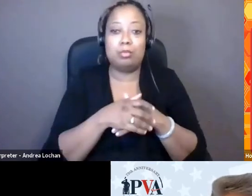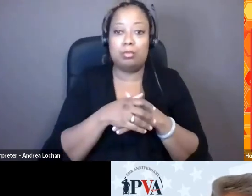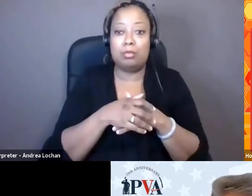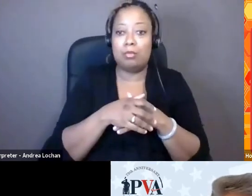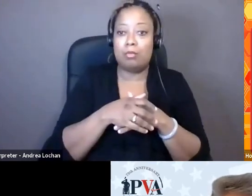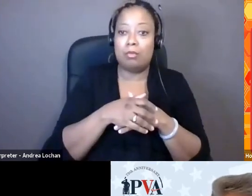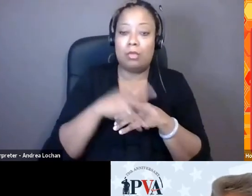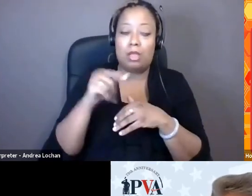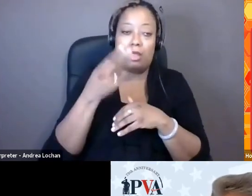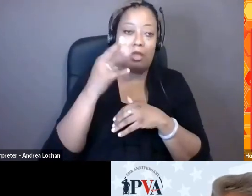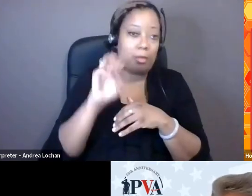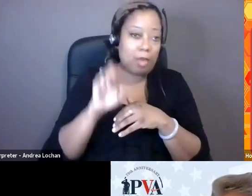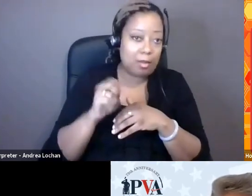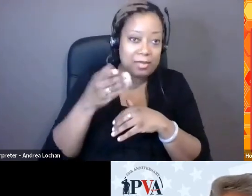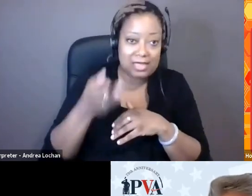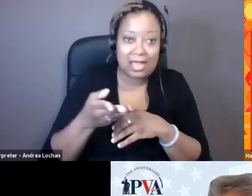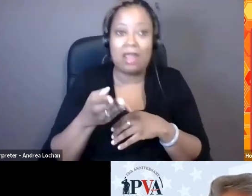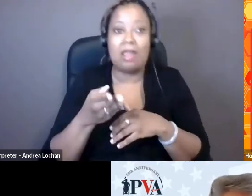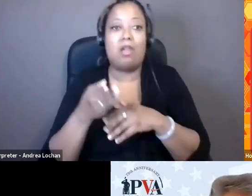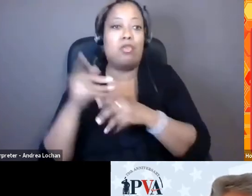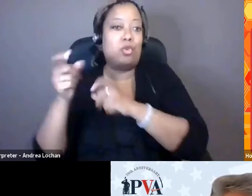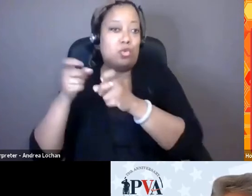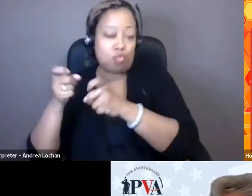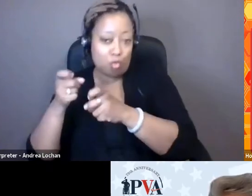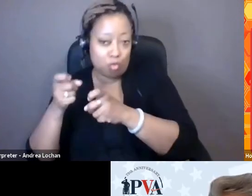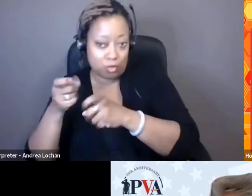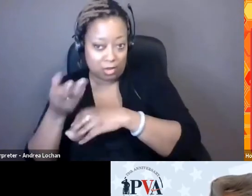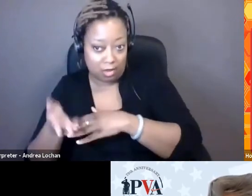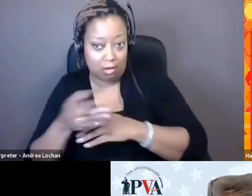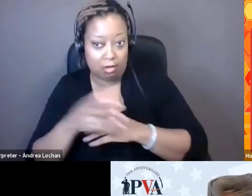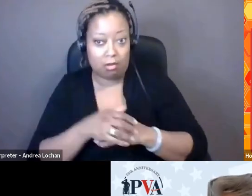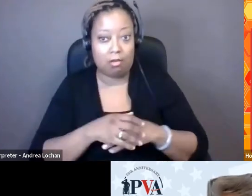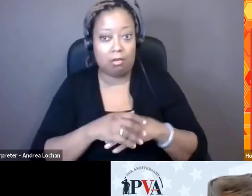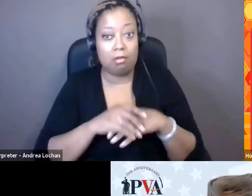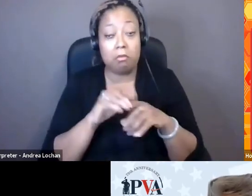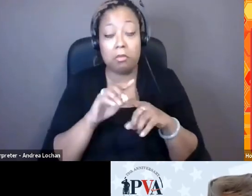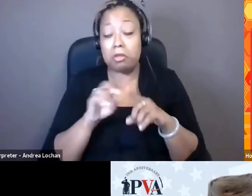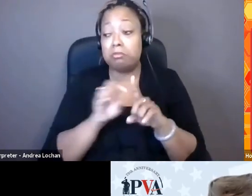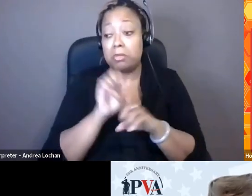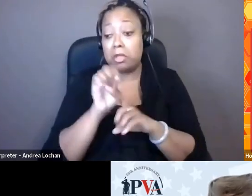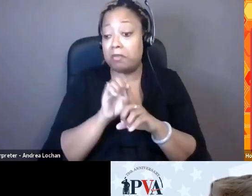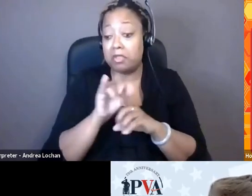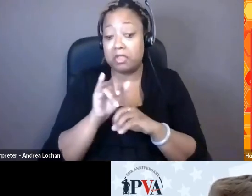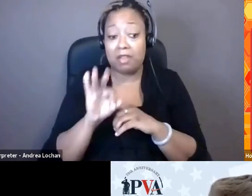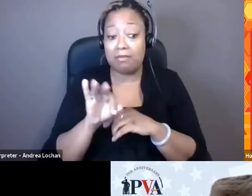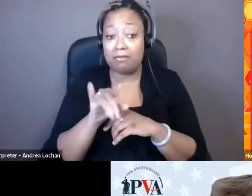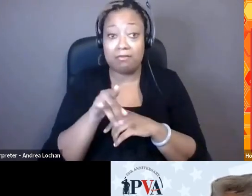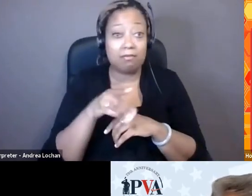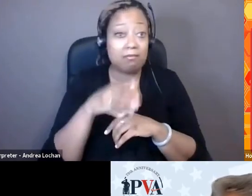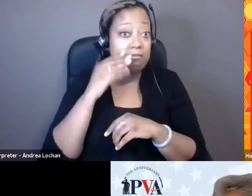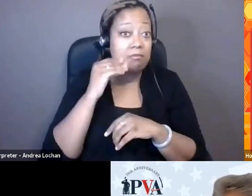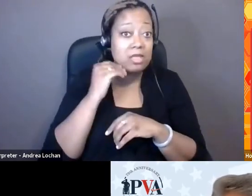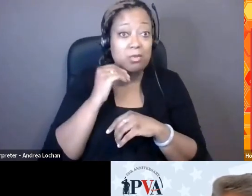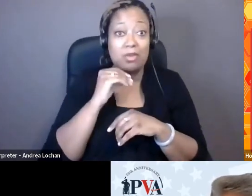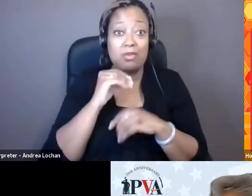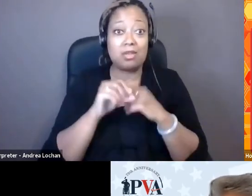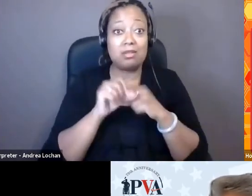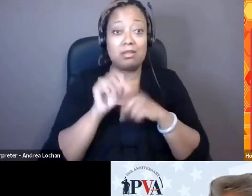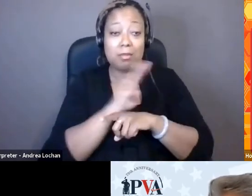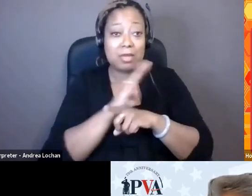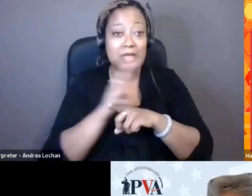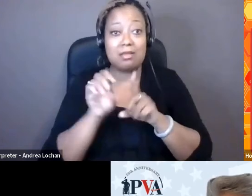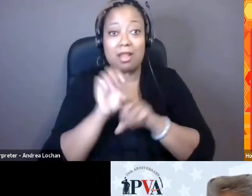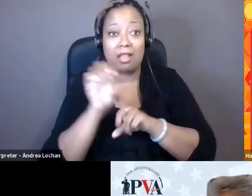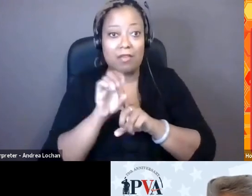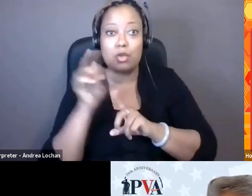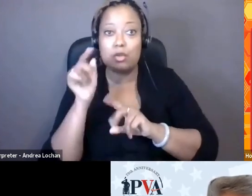there, the controls and things like that. But elevators, if you've been in commercial elevators, you see that they're inspected regularly. You